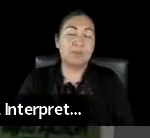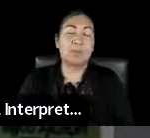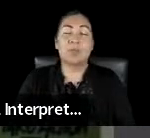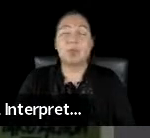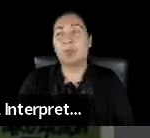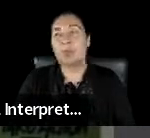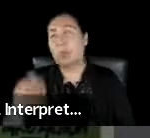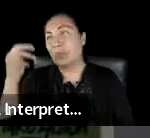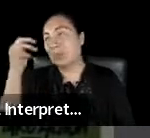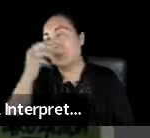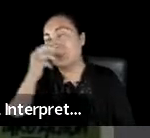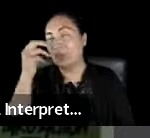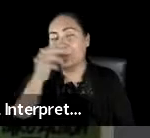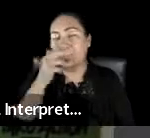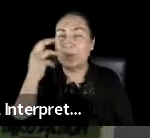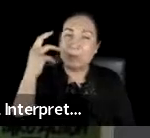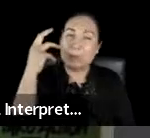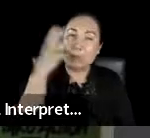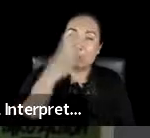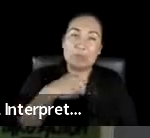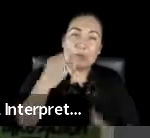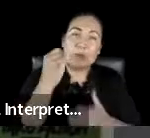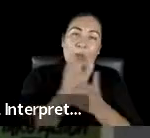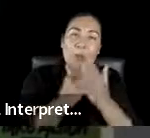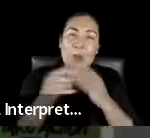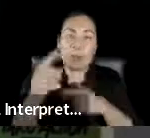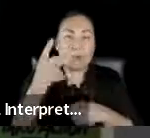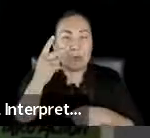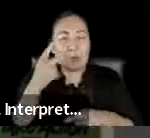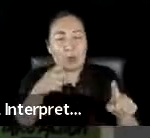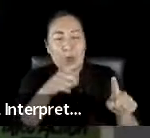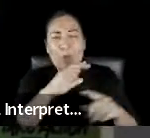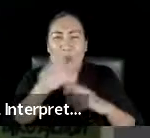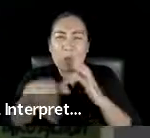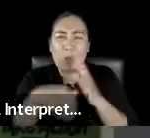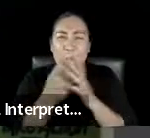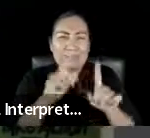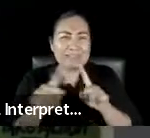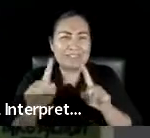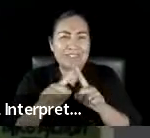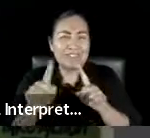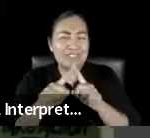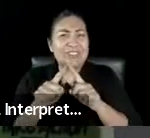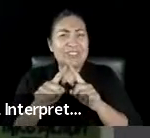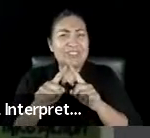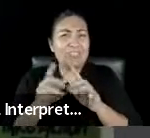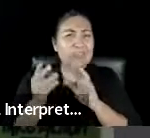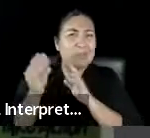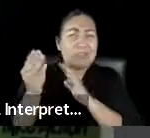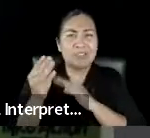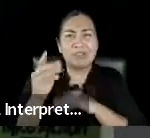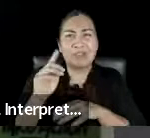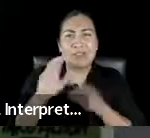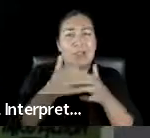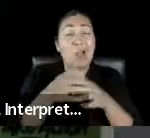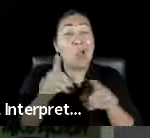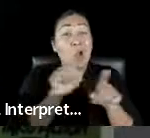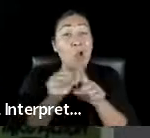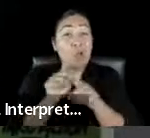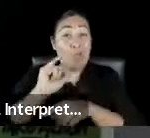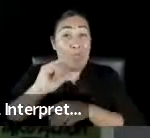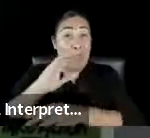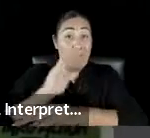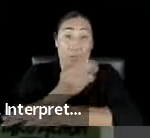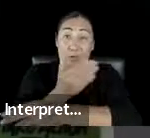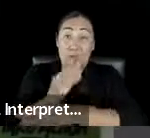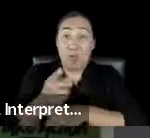What a beautiful selection of art that you saw. So those are all different entries from the Hope and Justice category. And actually, the music that you heard was one of our